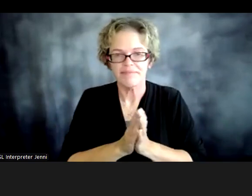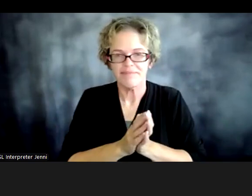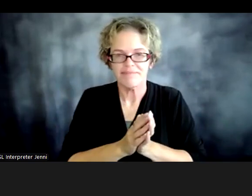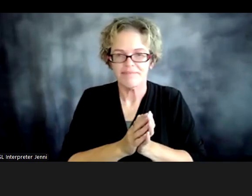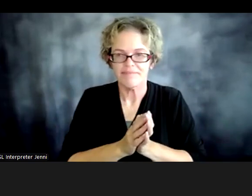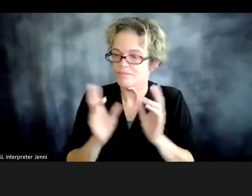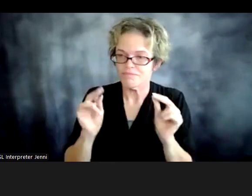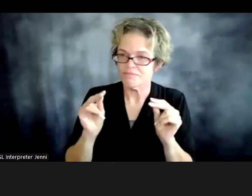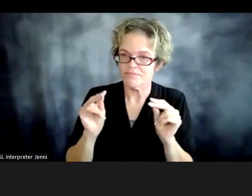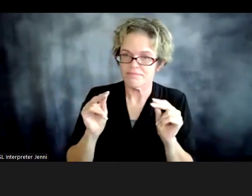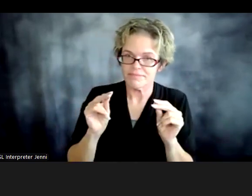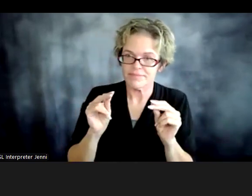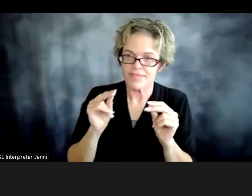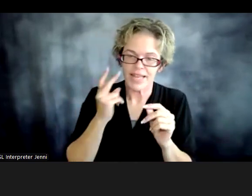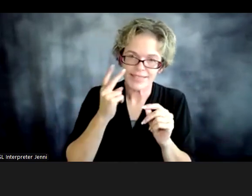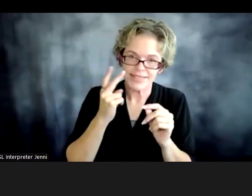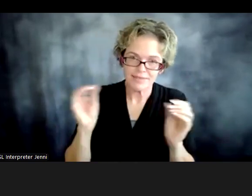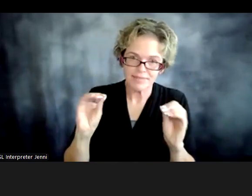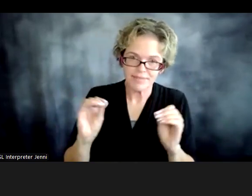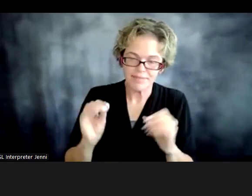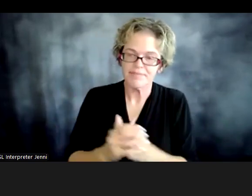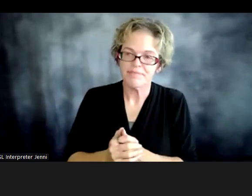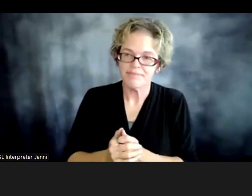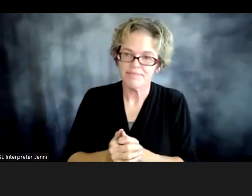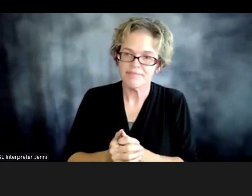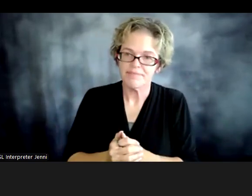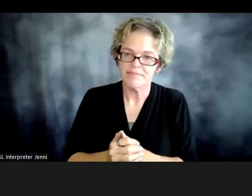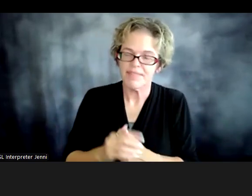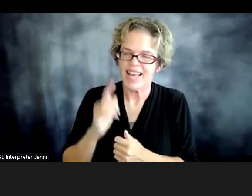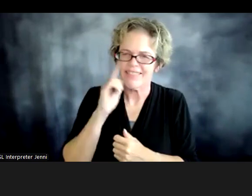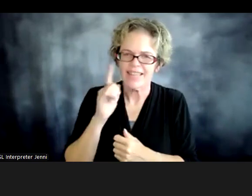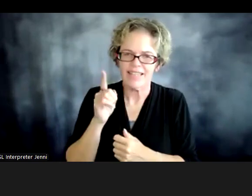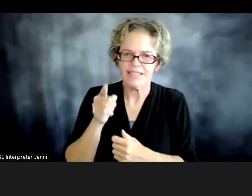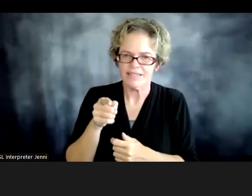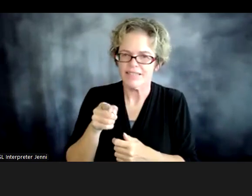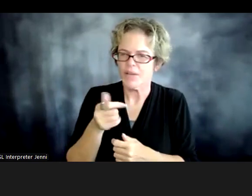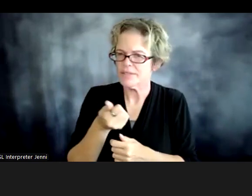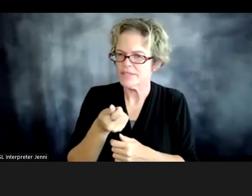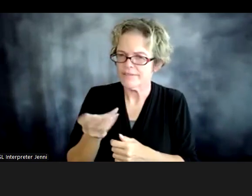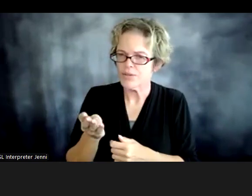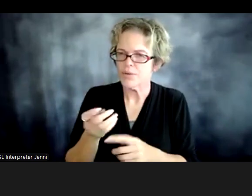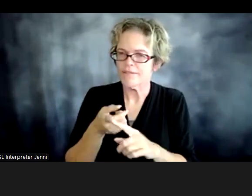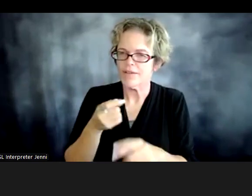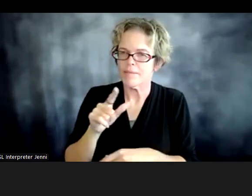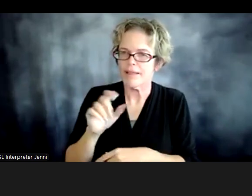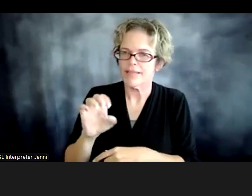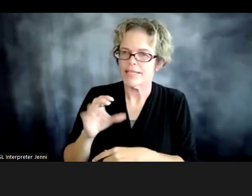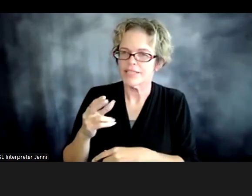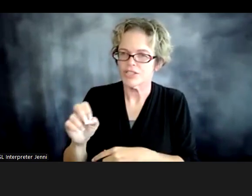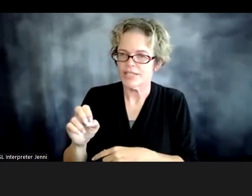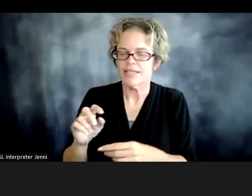No, I don't see any either. Mm-hmm. I think there was a few a few from Lychee, and then a couple more